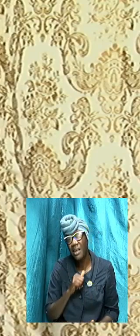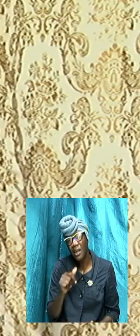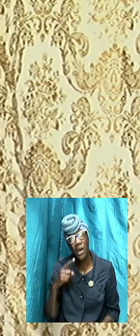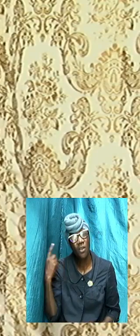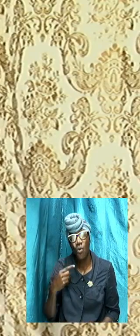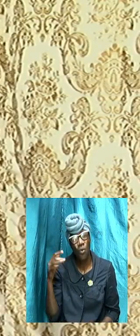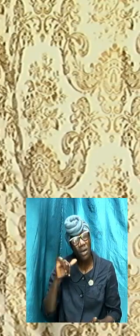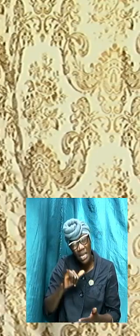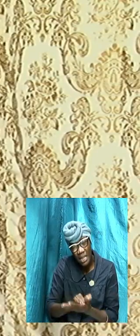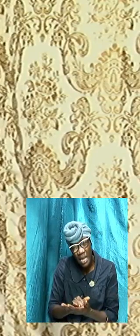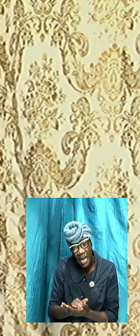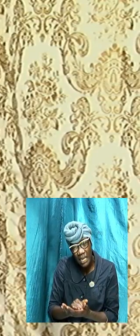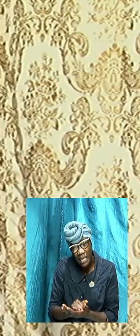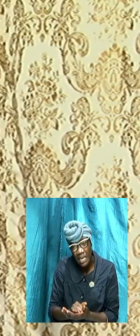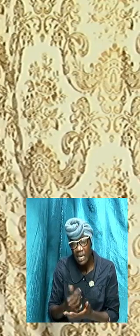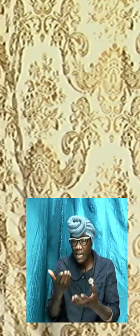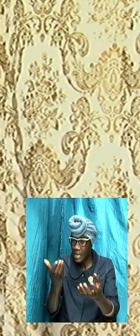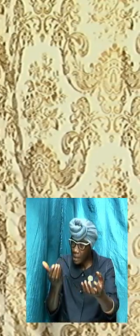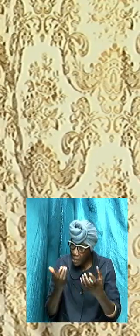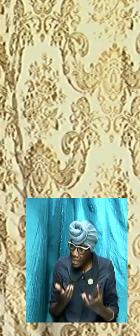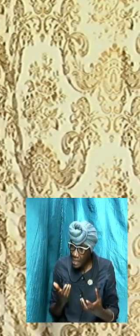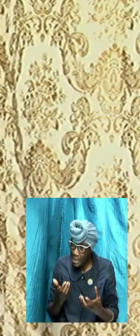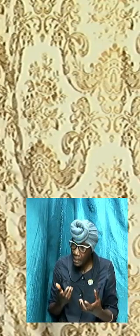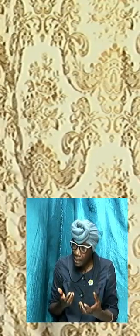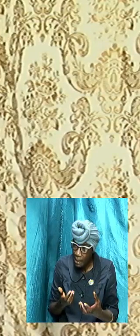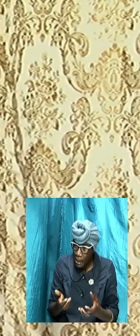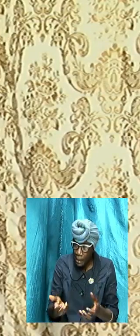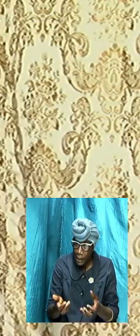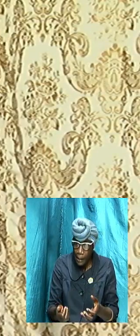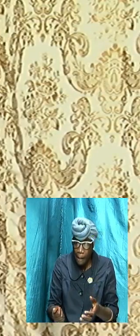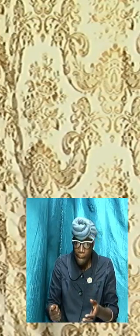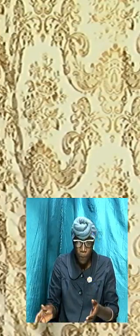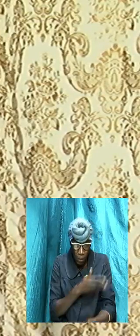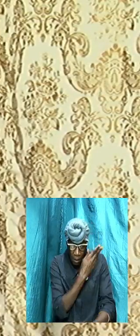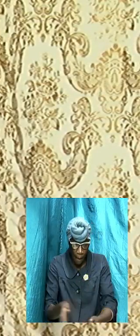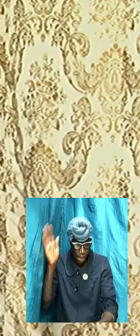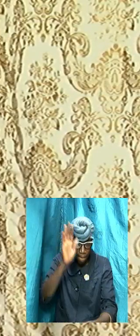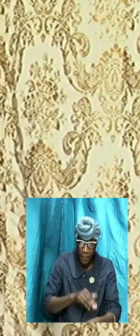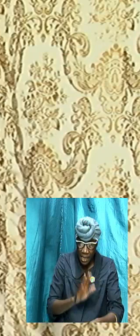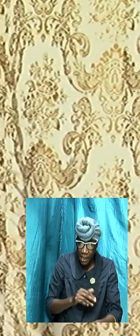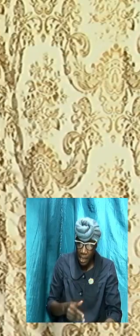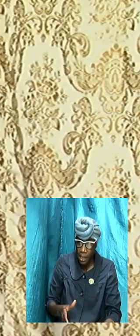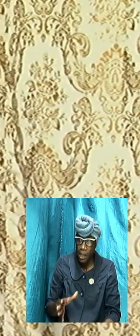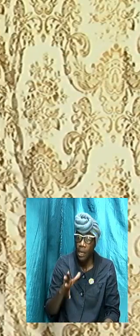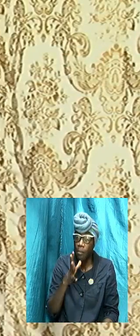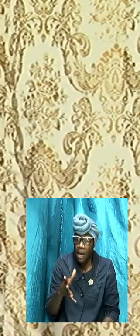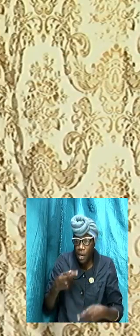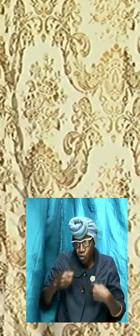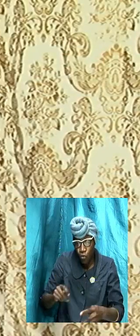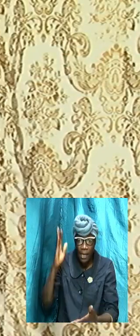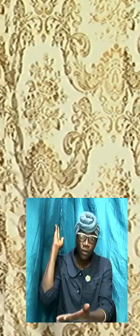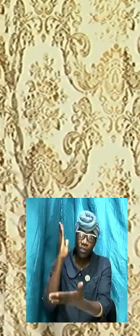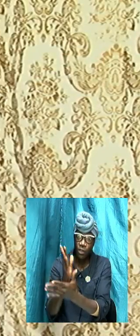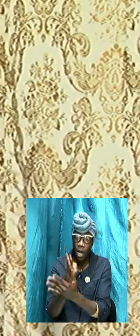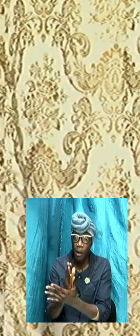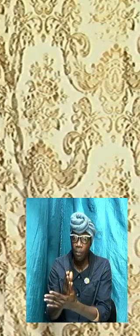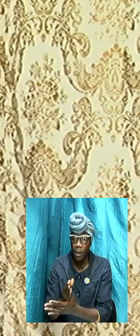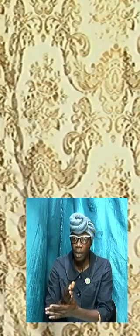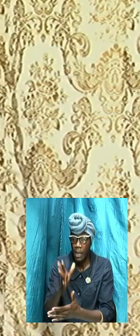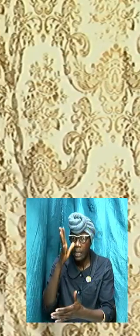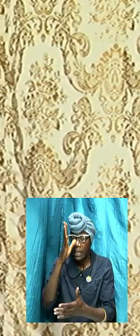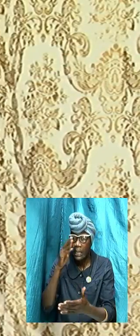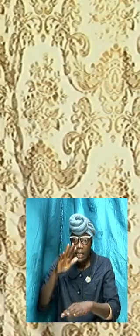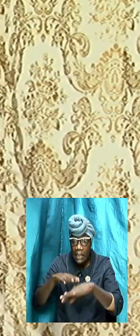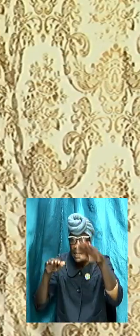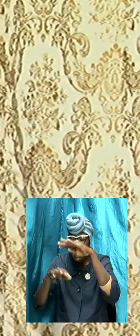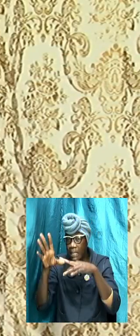while he was getting the beating, the mother was trying to stop it, and the man was even fighting off the mother herself. It